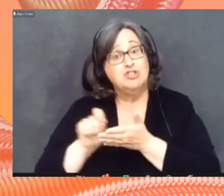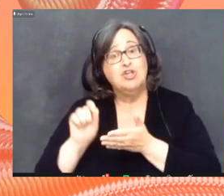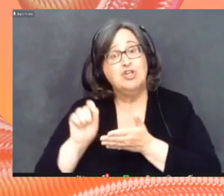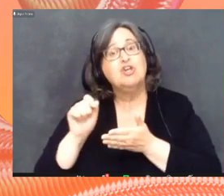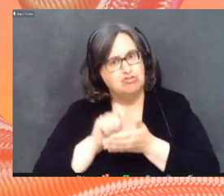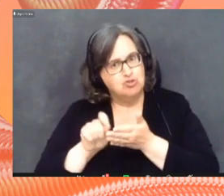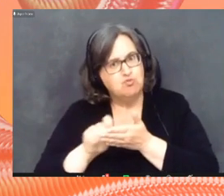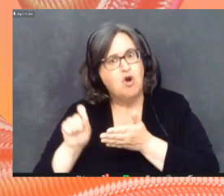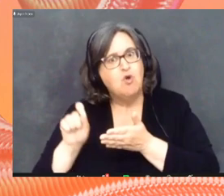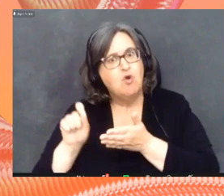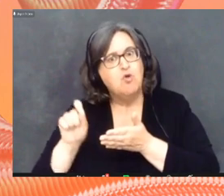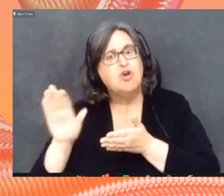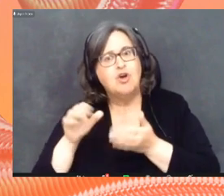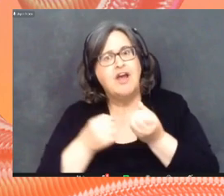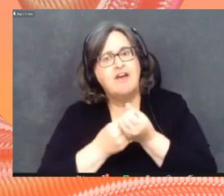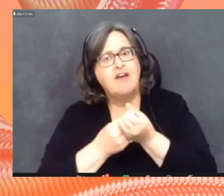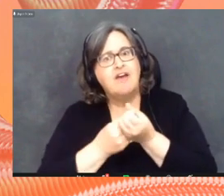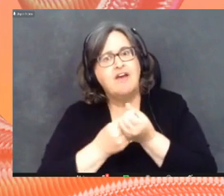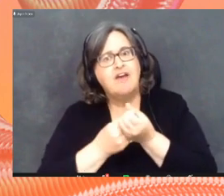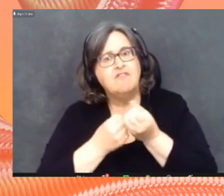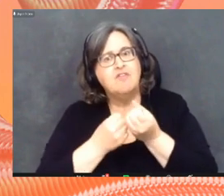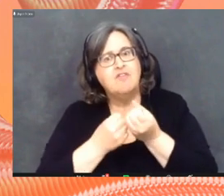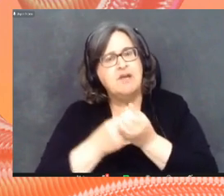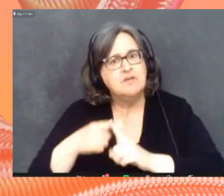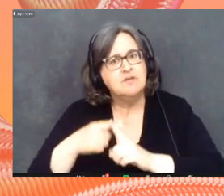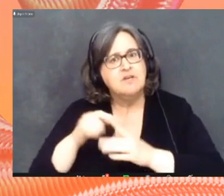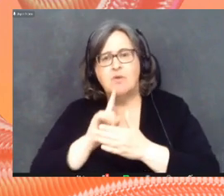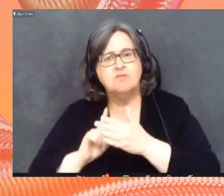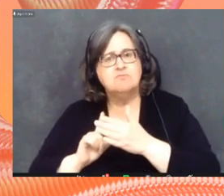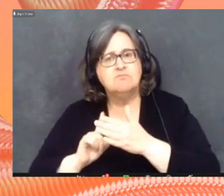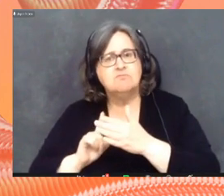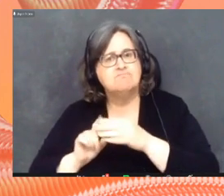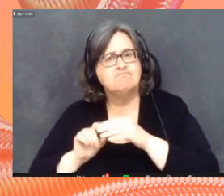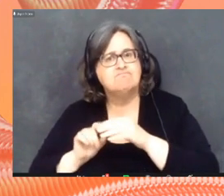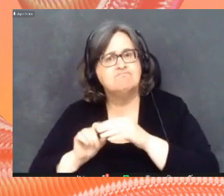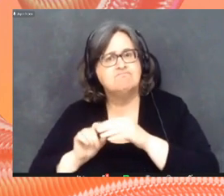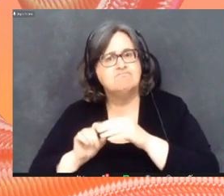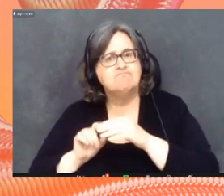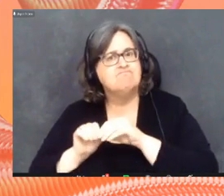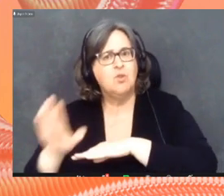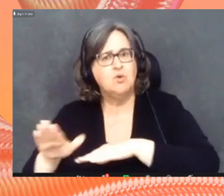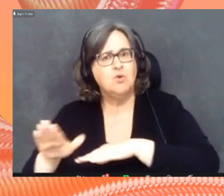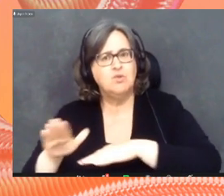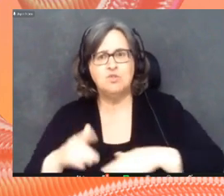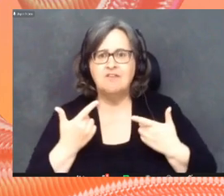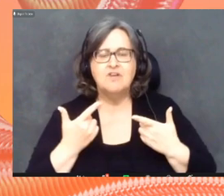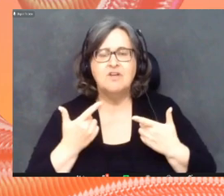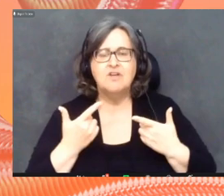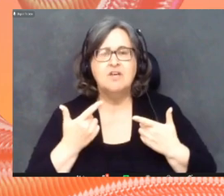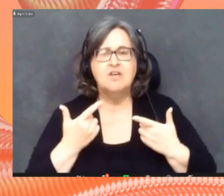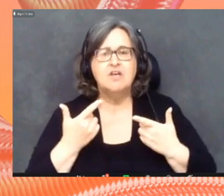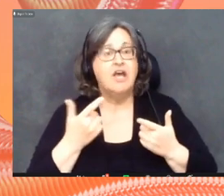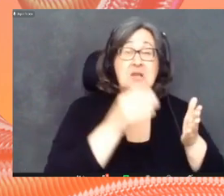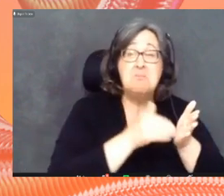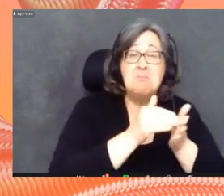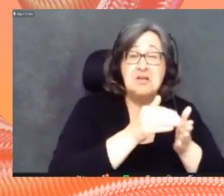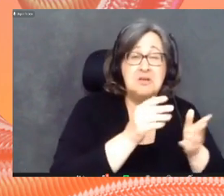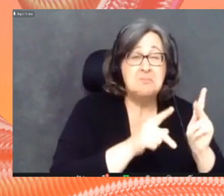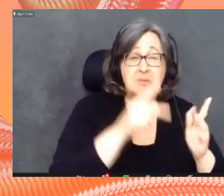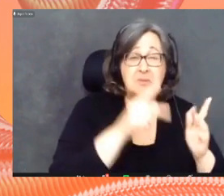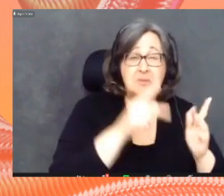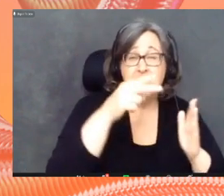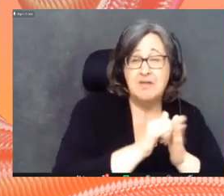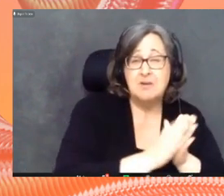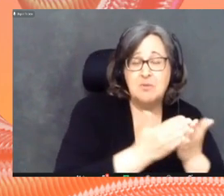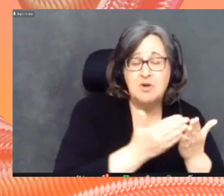her life. Mm-hmm. And I feel that every time. Be read by millions of people. He's like, you know how many people are going to read me? Everybody. That's how it was going to